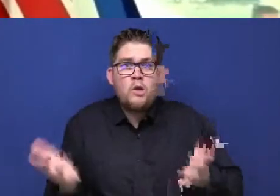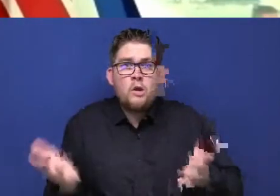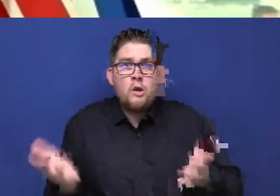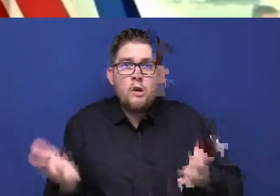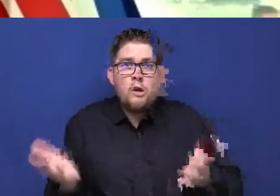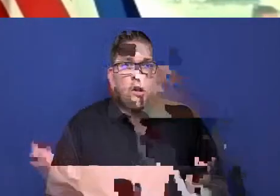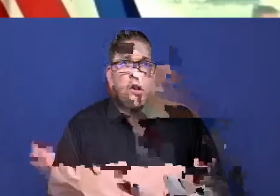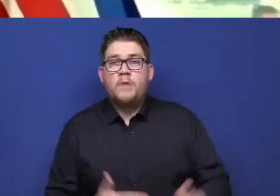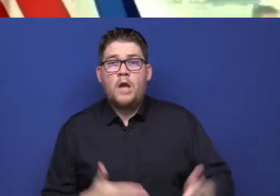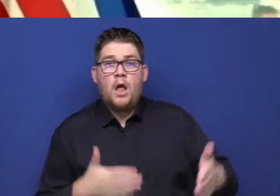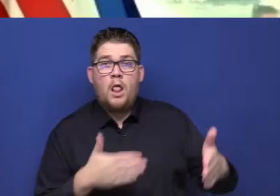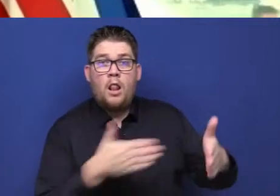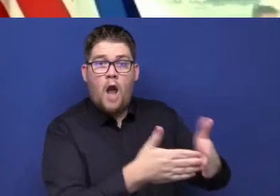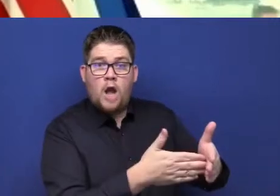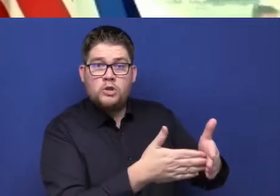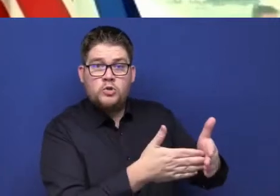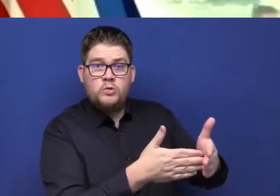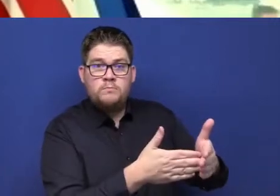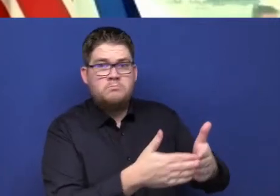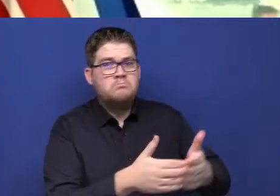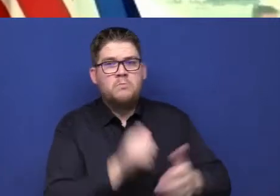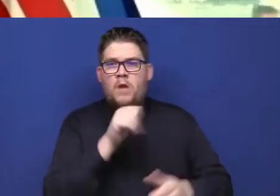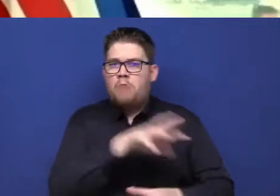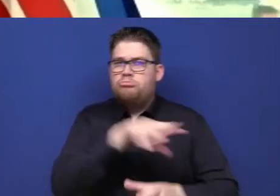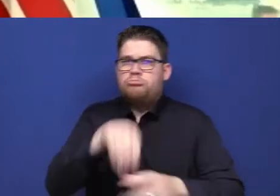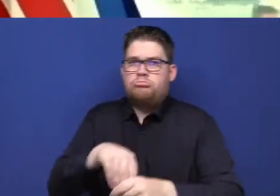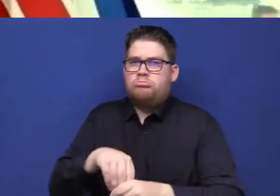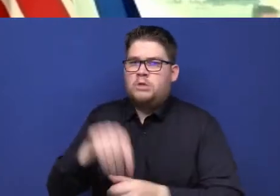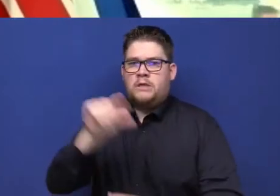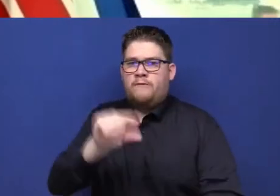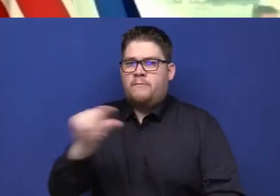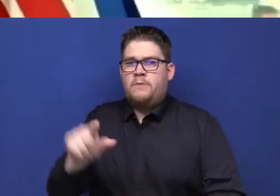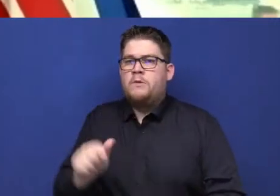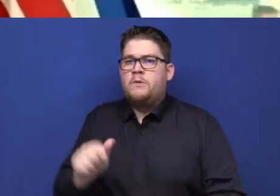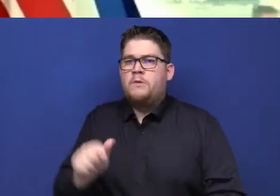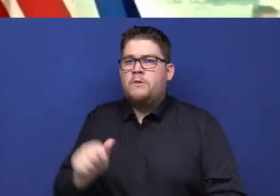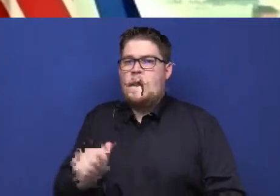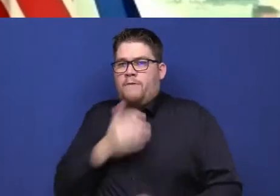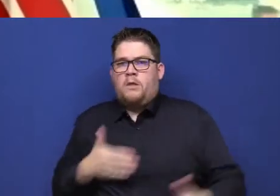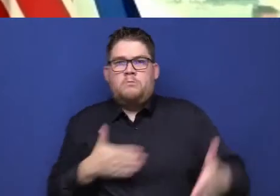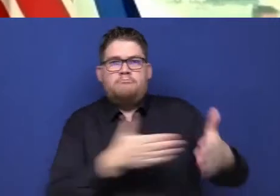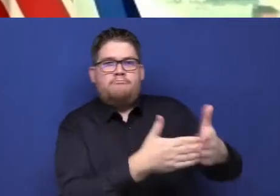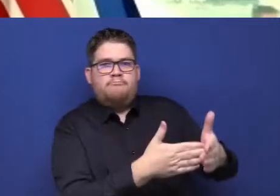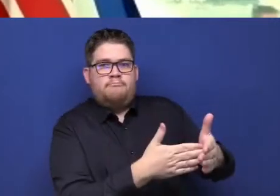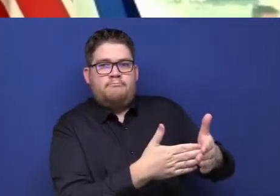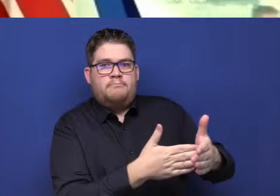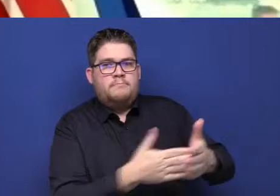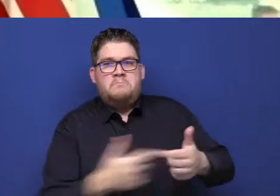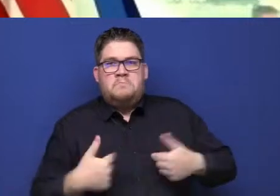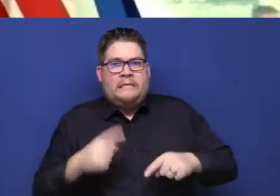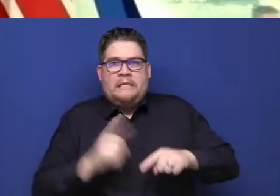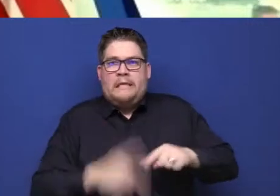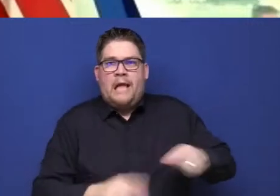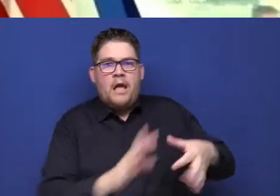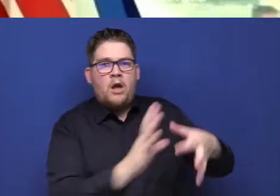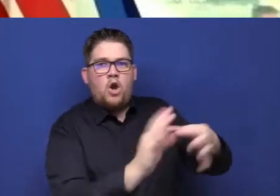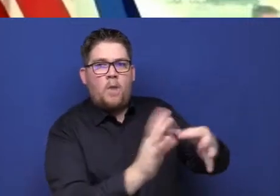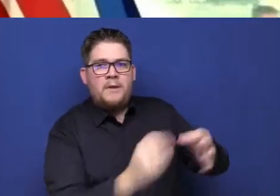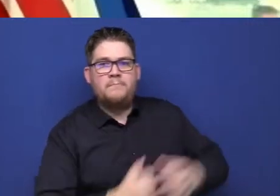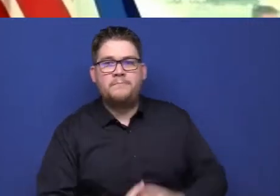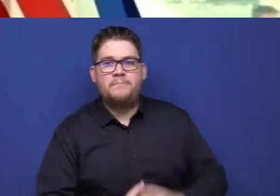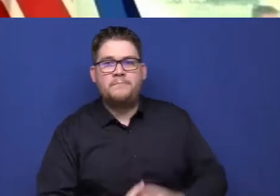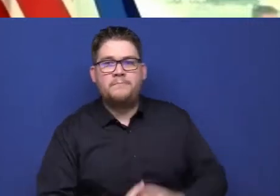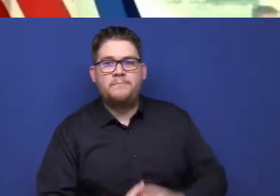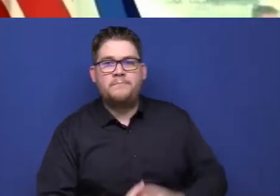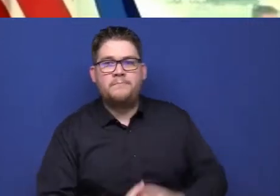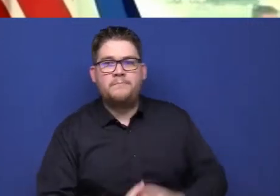tables, cross-ministry tables with the community, with the First Nation on how rebuilding will take place, identifying those critical issues. So for